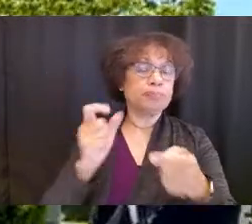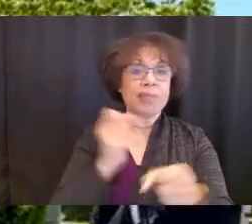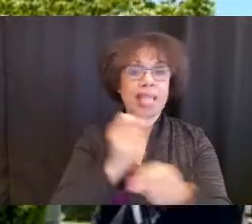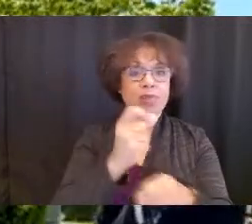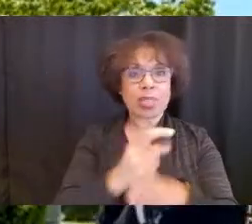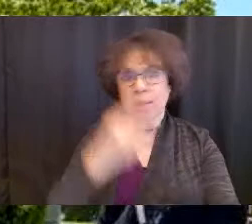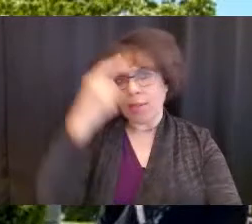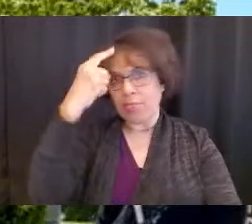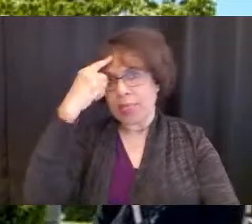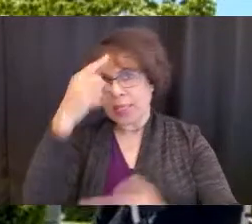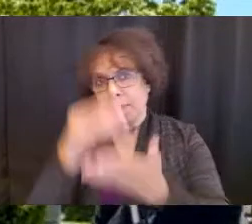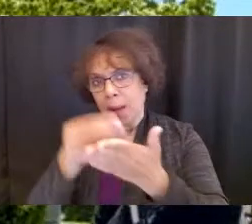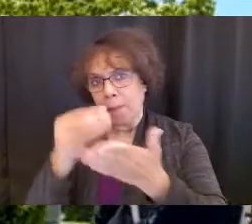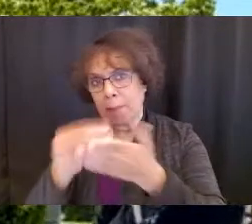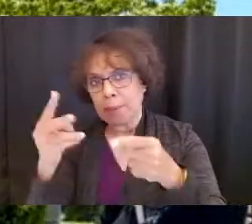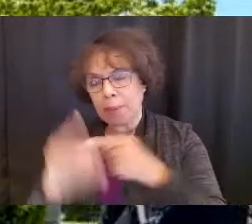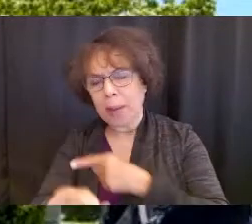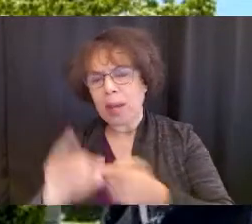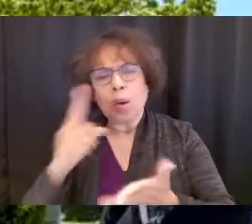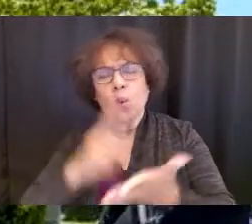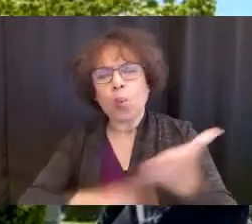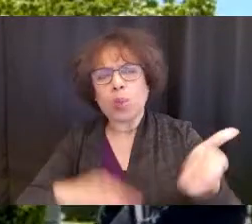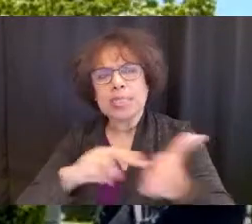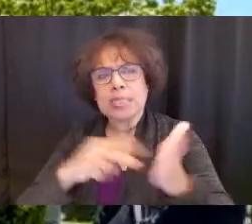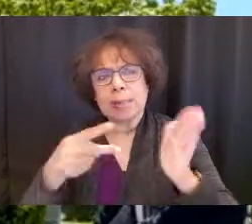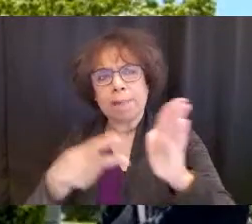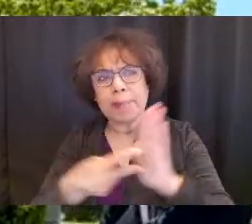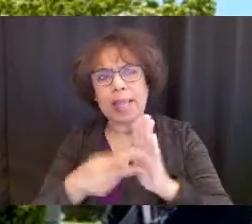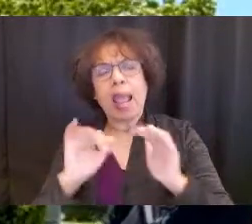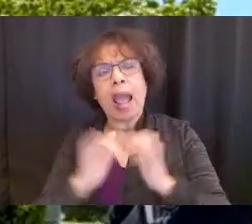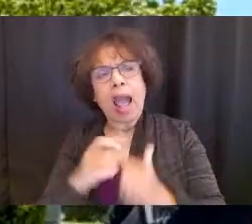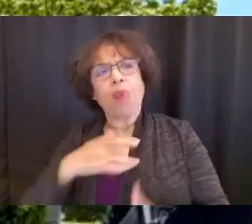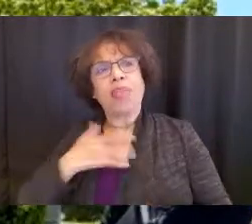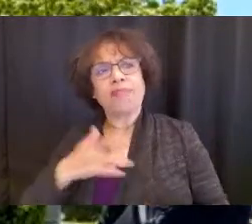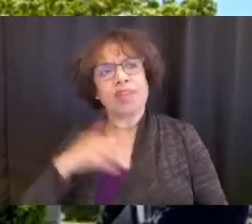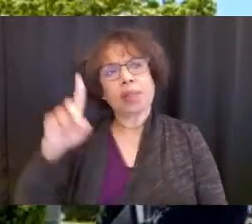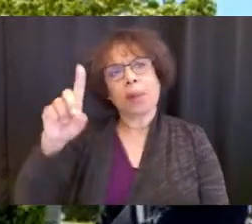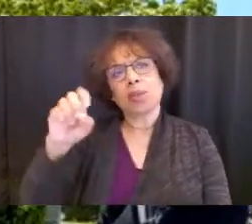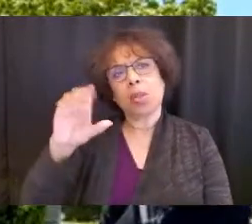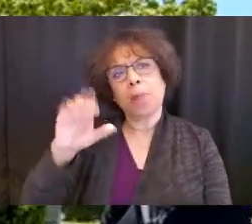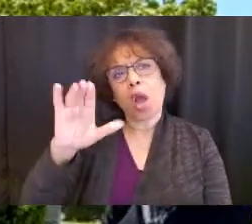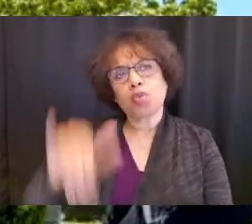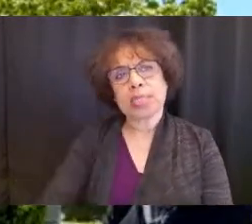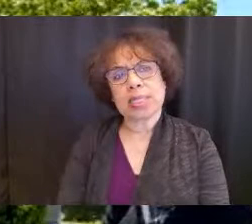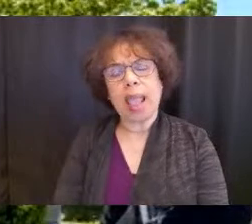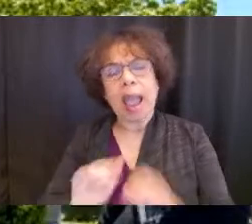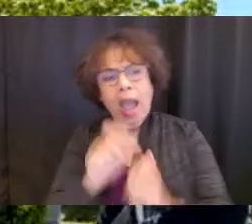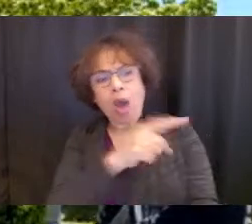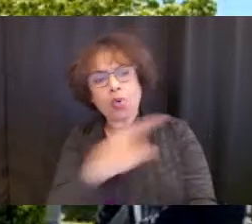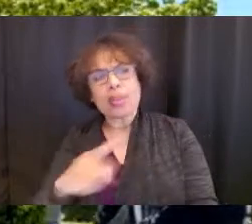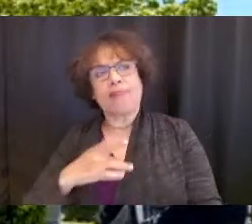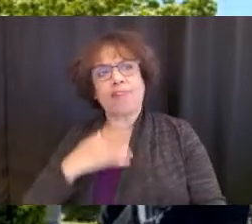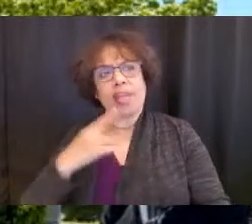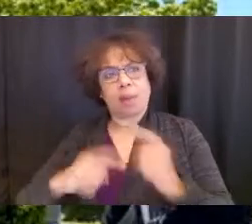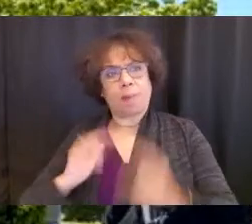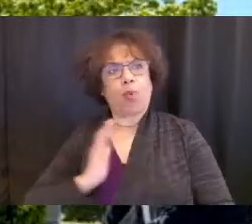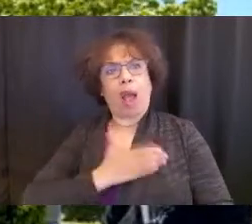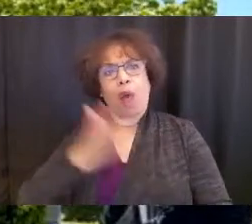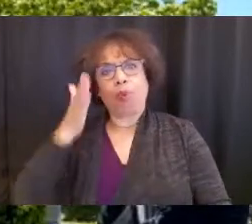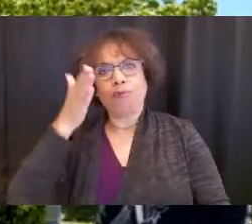about cutting our funding, what does that say how they feel about democracy and how they feel about our future as a